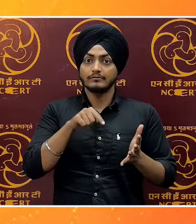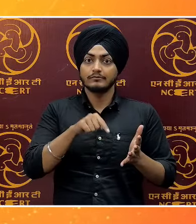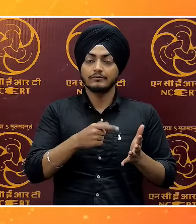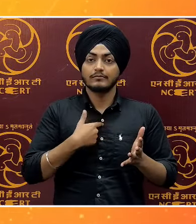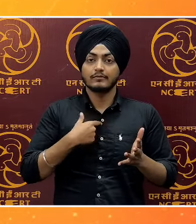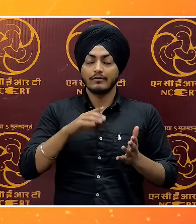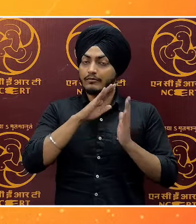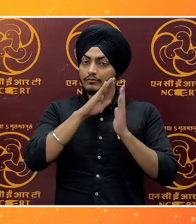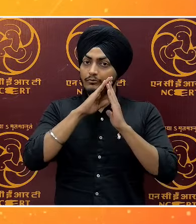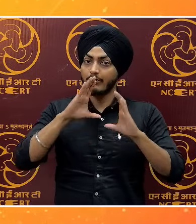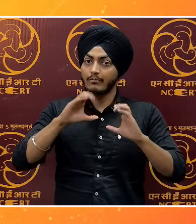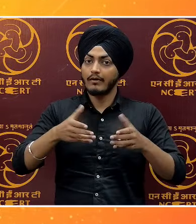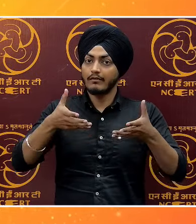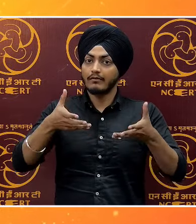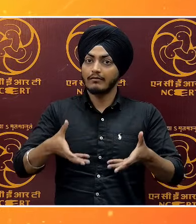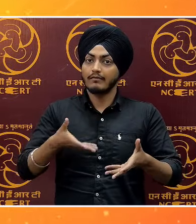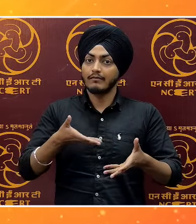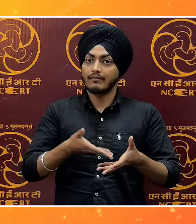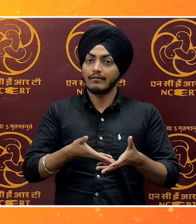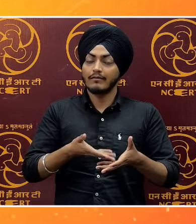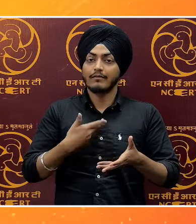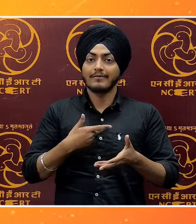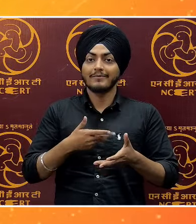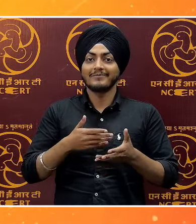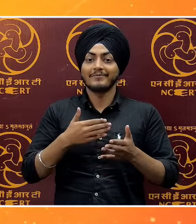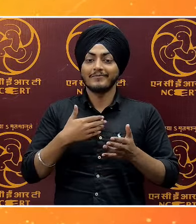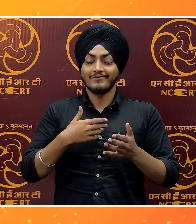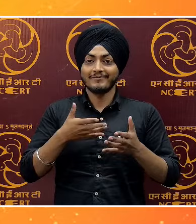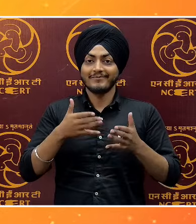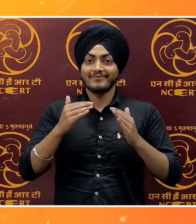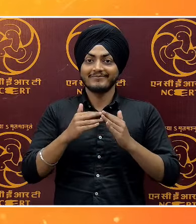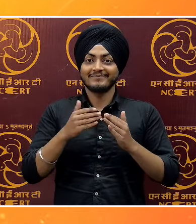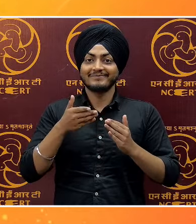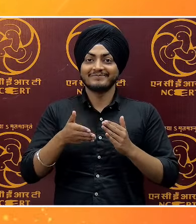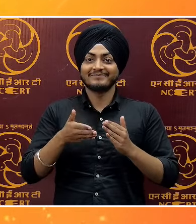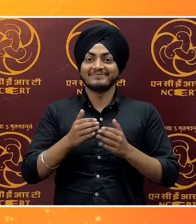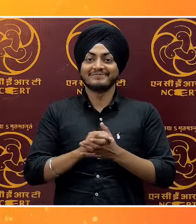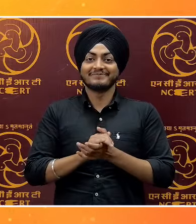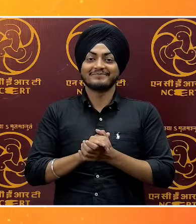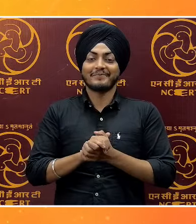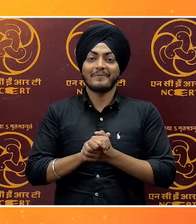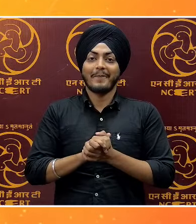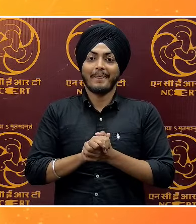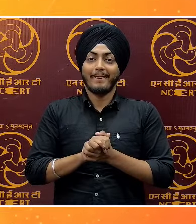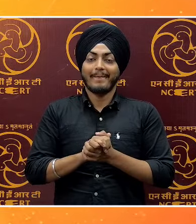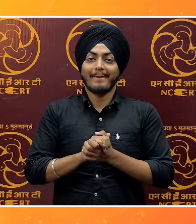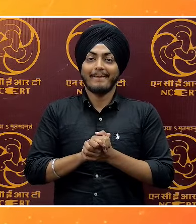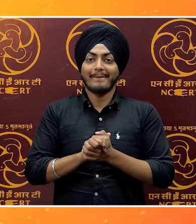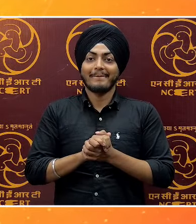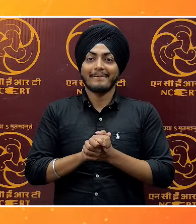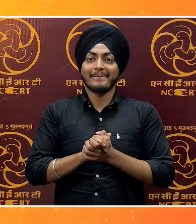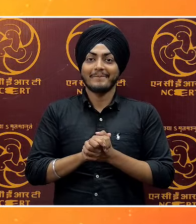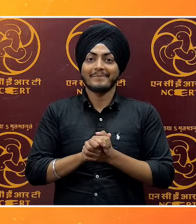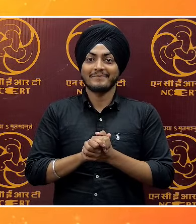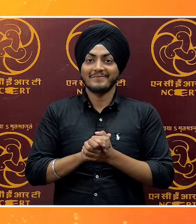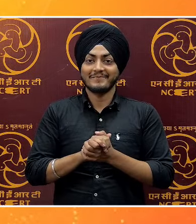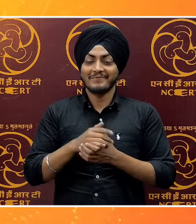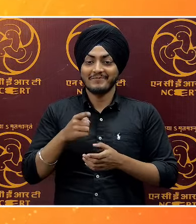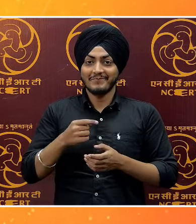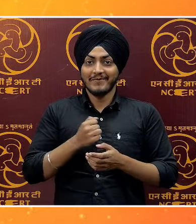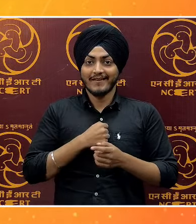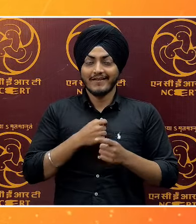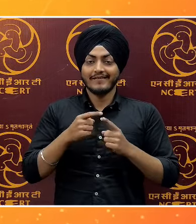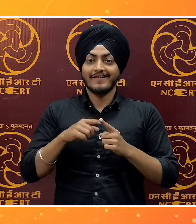room in the house in the street, street in the town. This So, is my